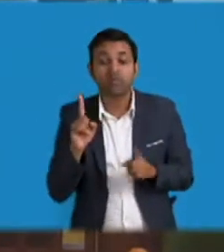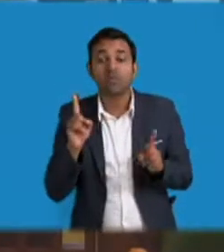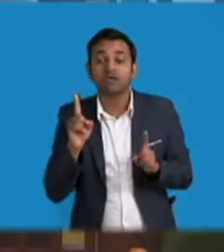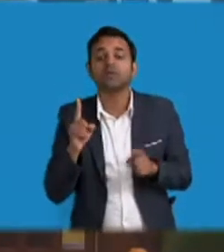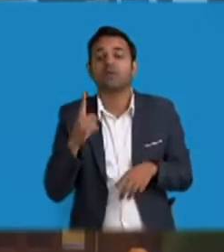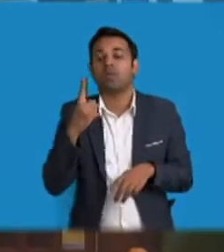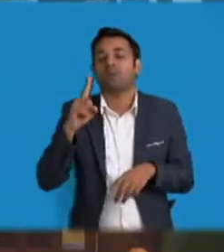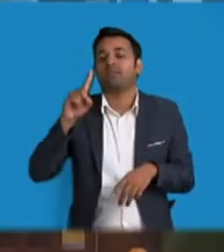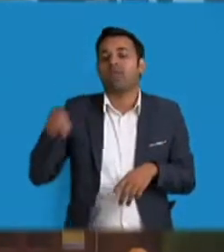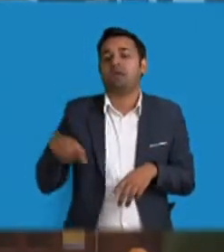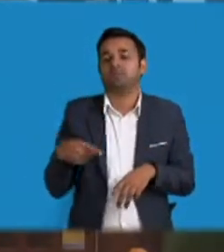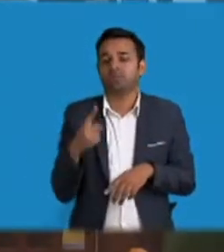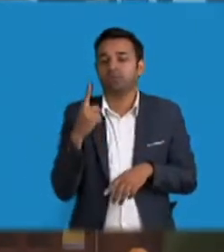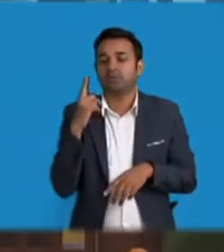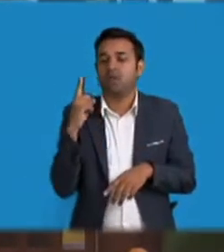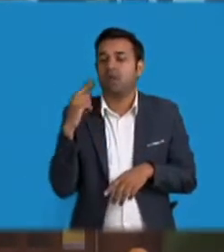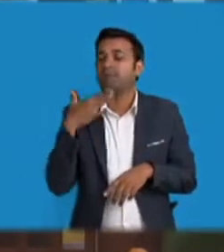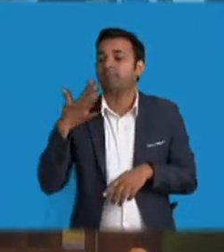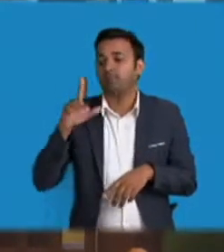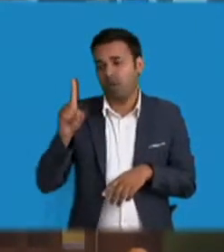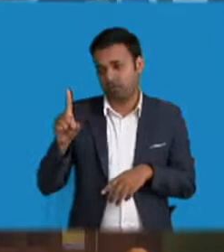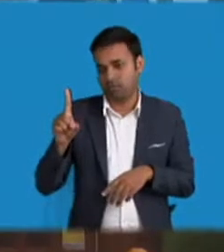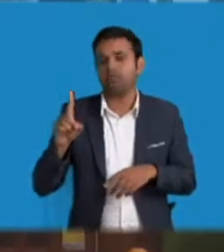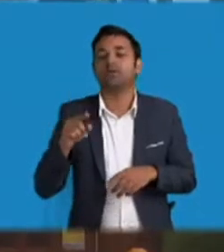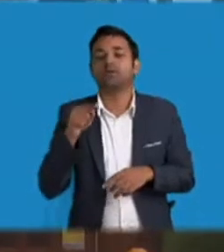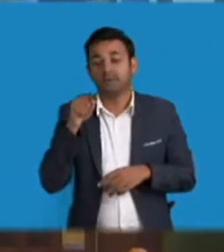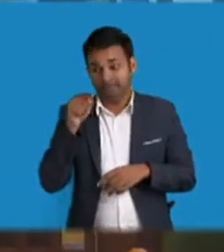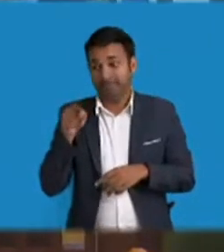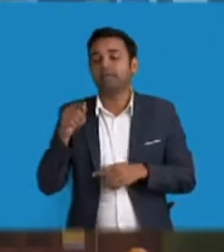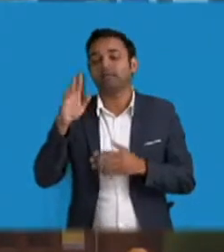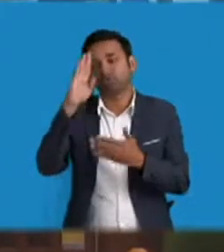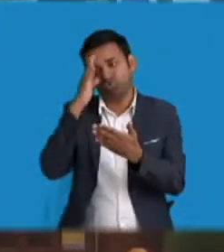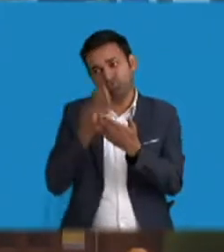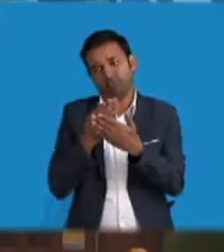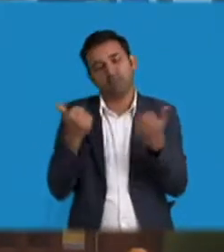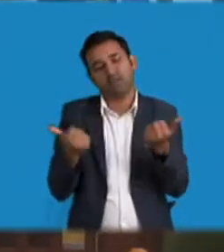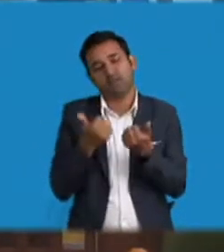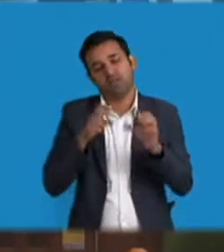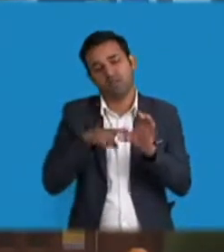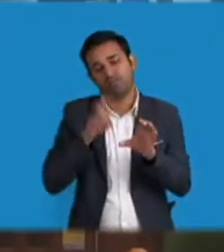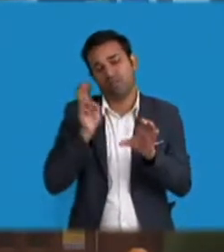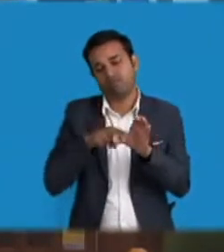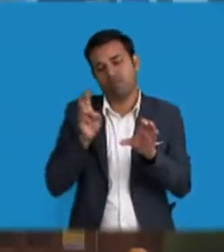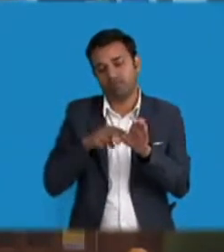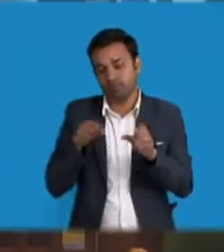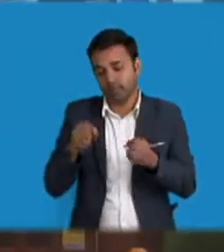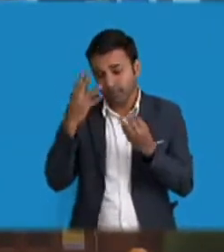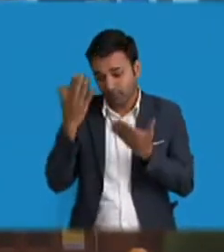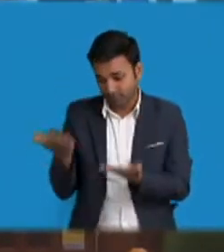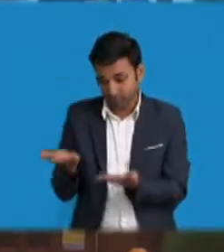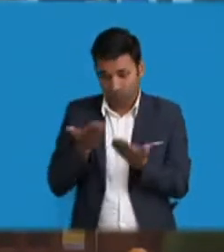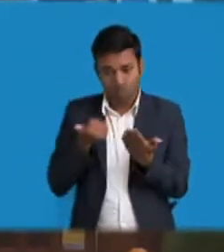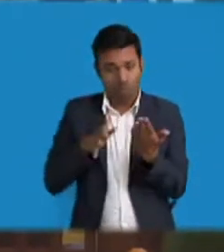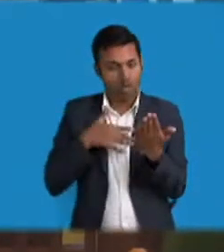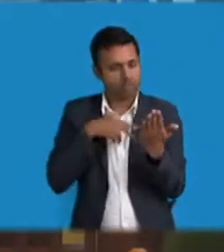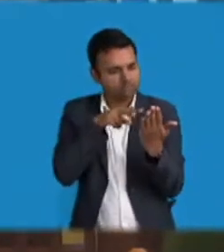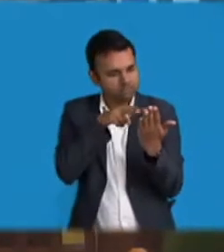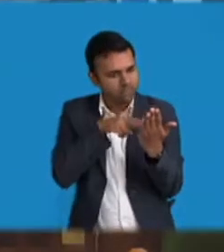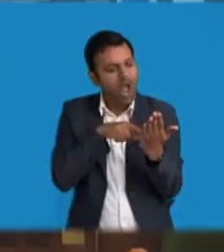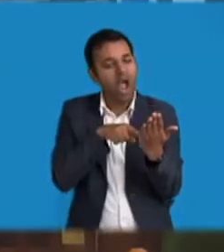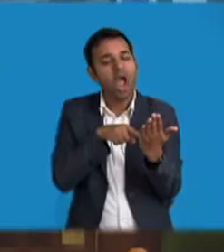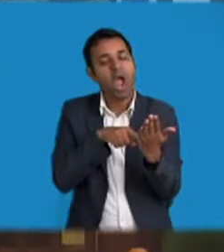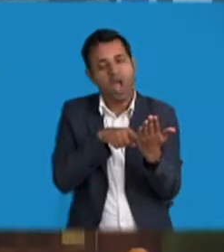1,157 students dropped out. This is from our information system data, who did not move from one year to the